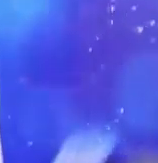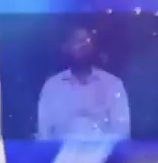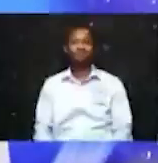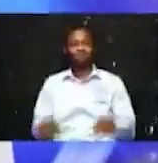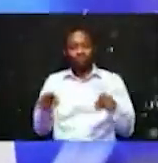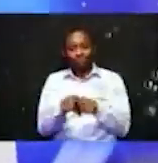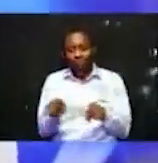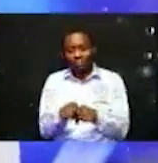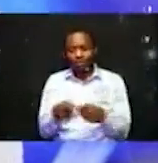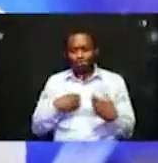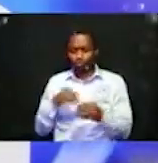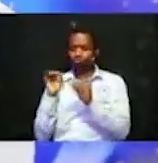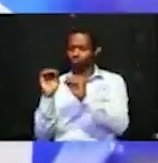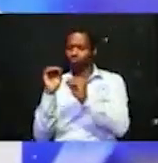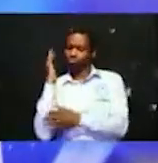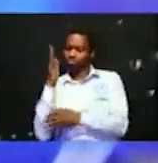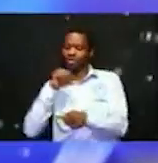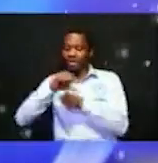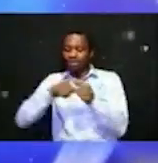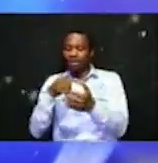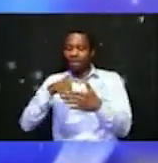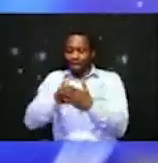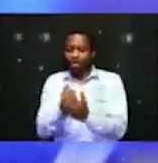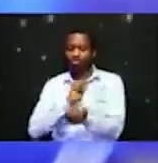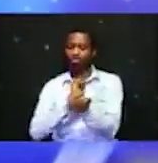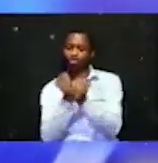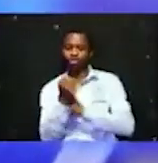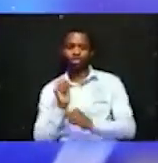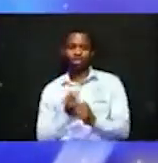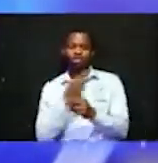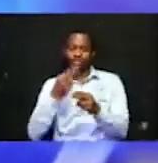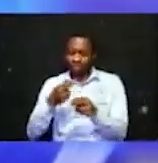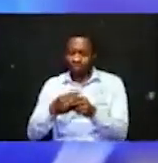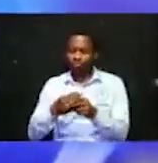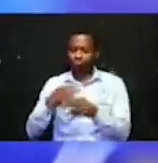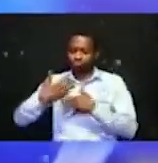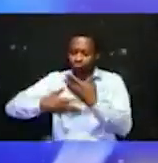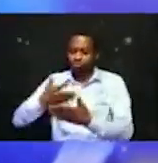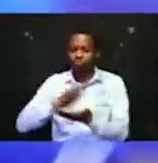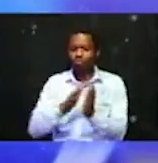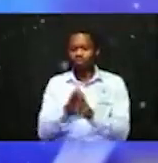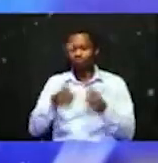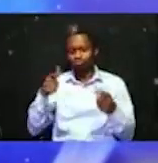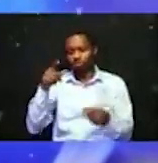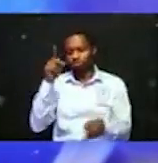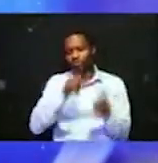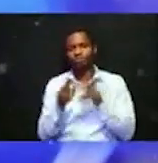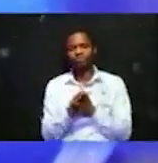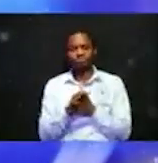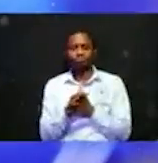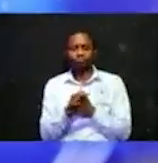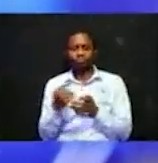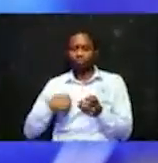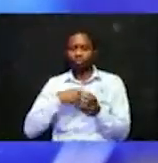diligently. We want to bless God. No matter how far our names have gone from the